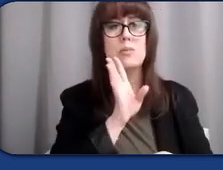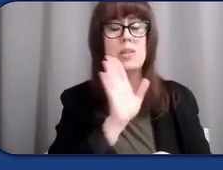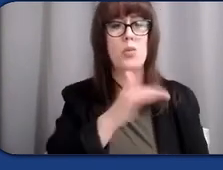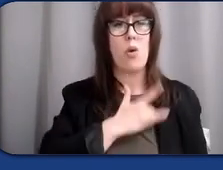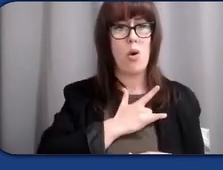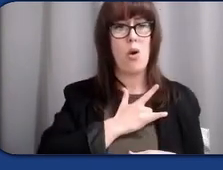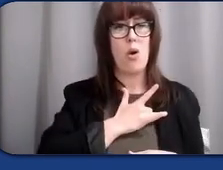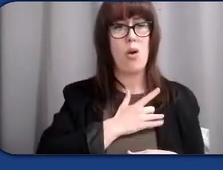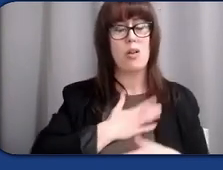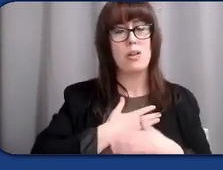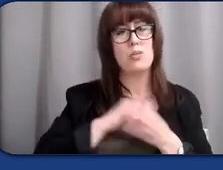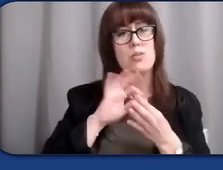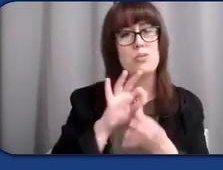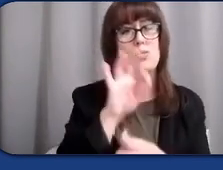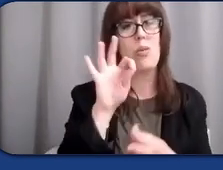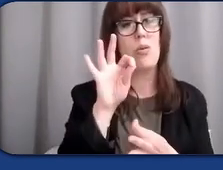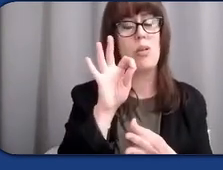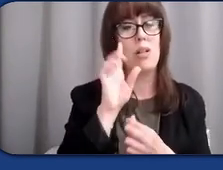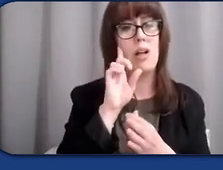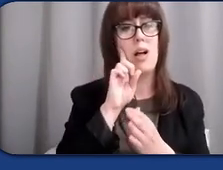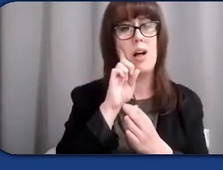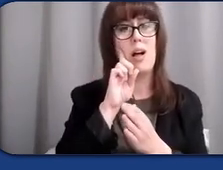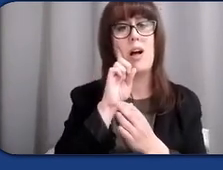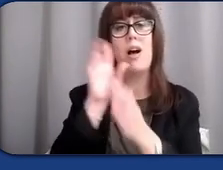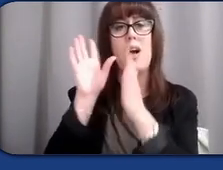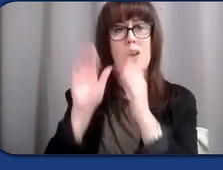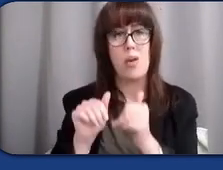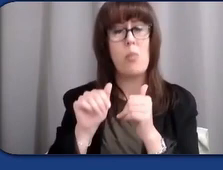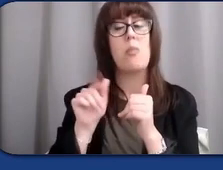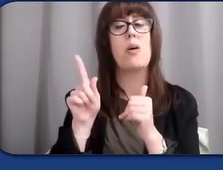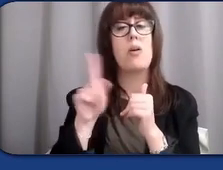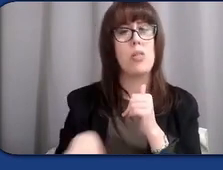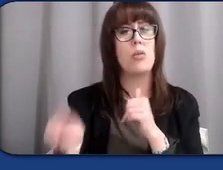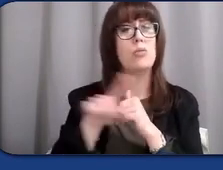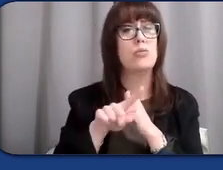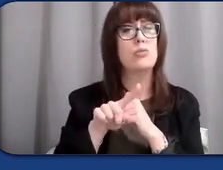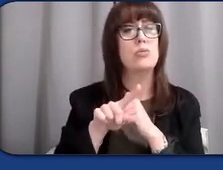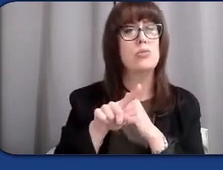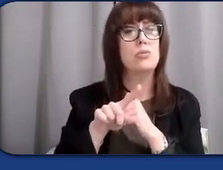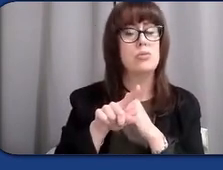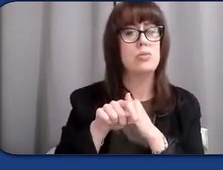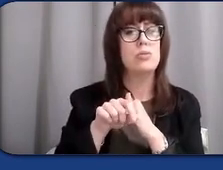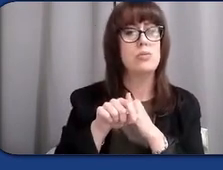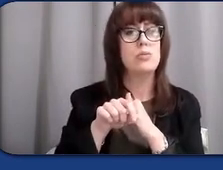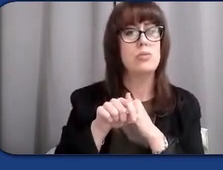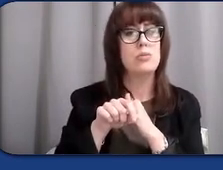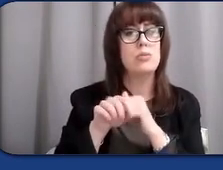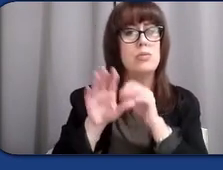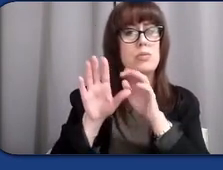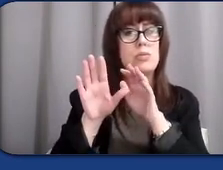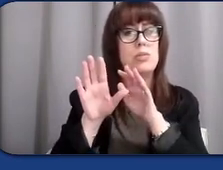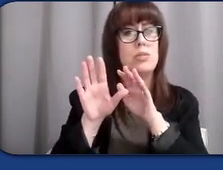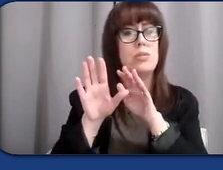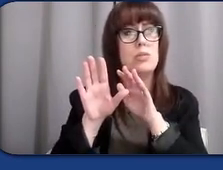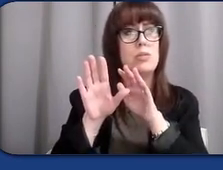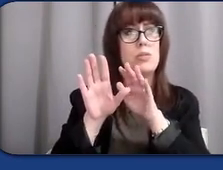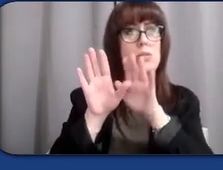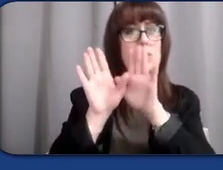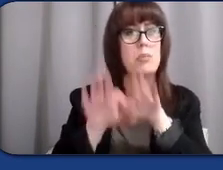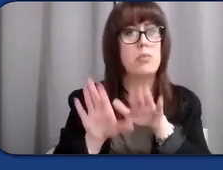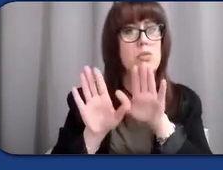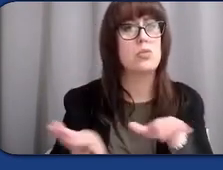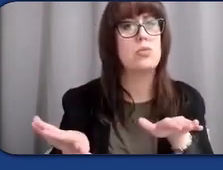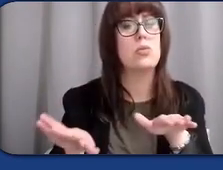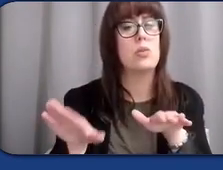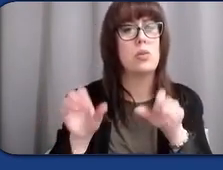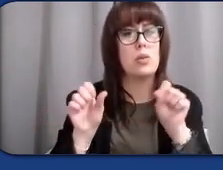soul, I hope they will be able to return themselves to the humanity call. That means they